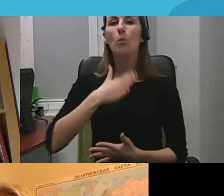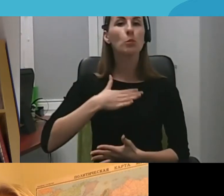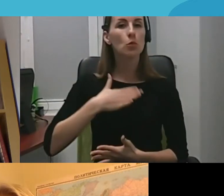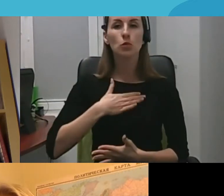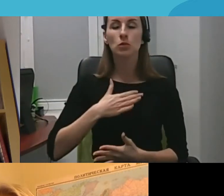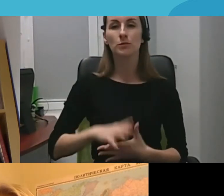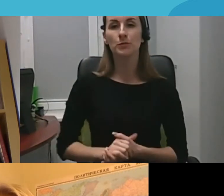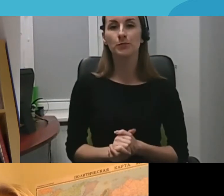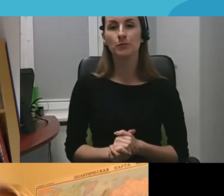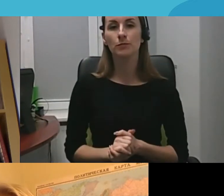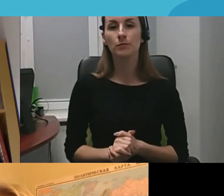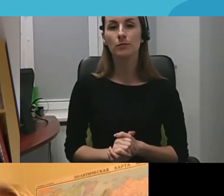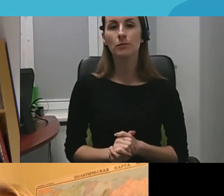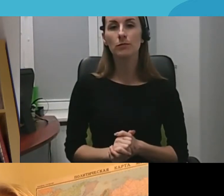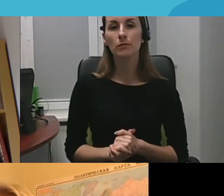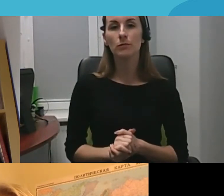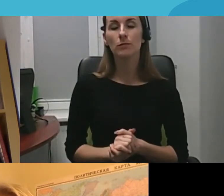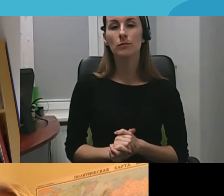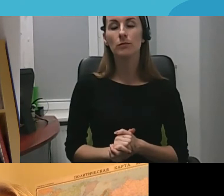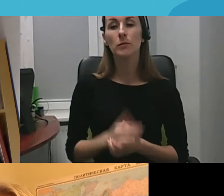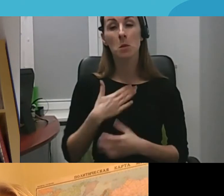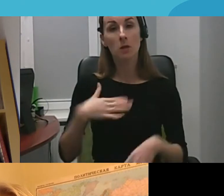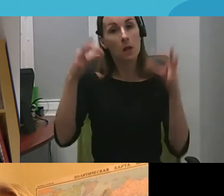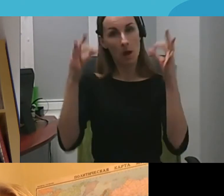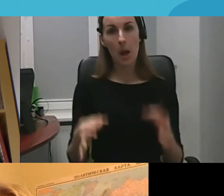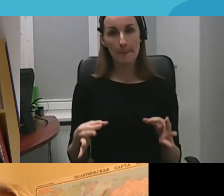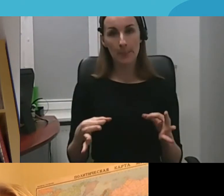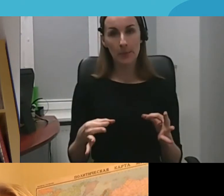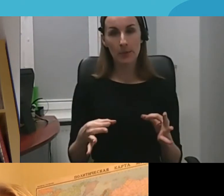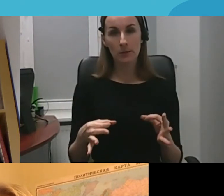make sure that we do protect human rights and democracy in Belarus?